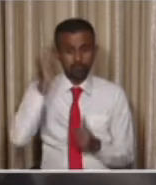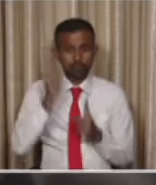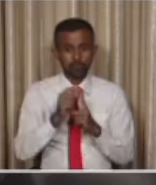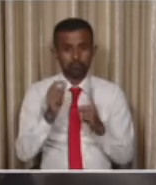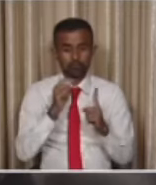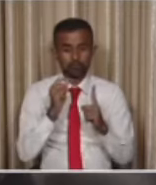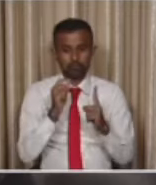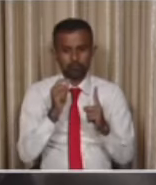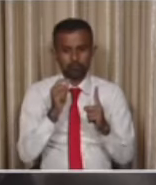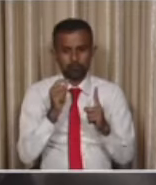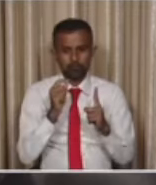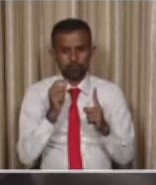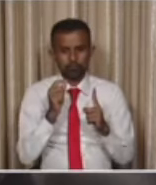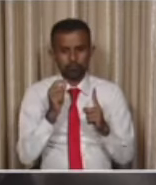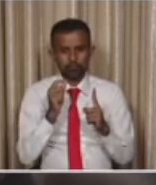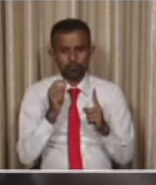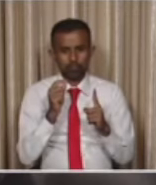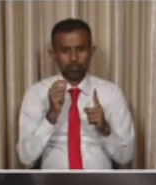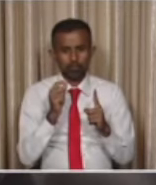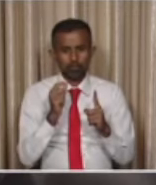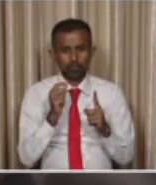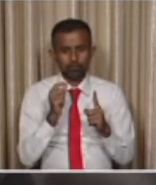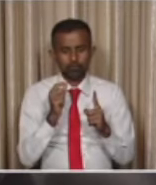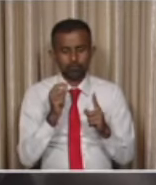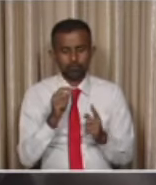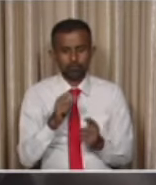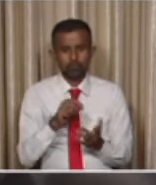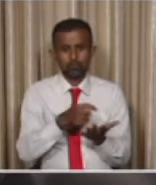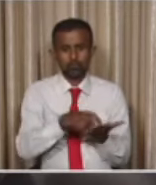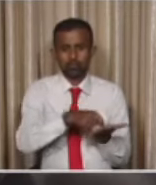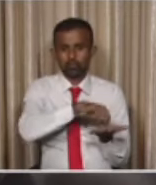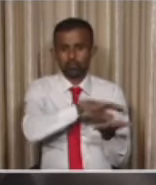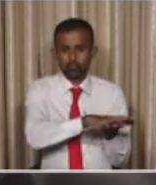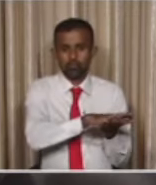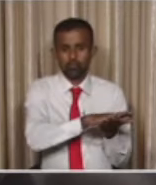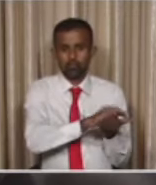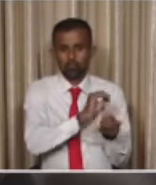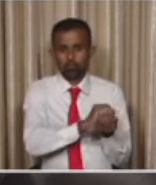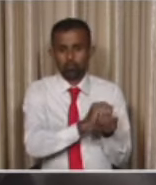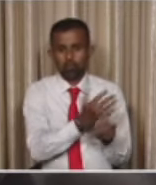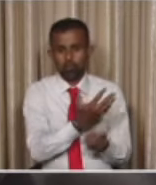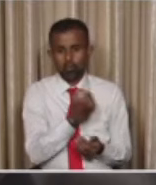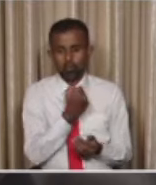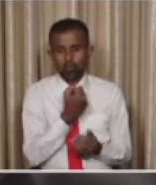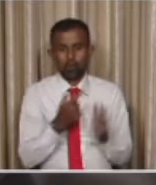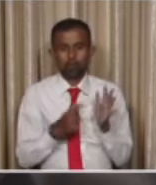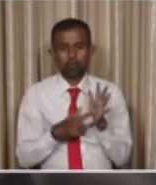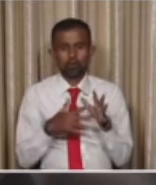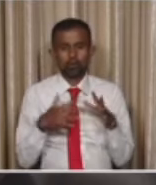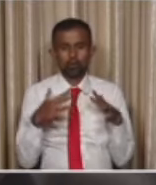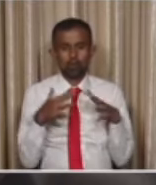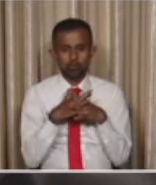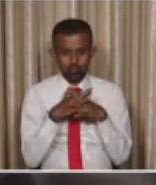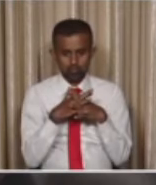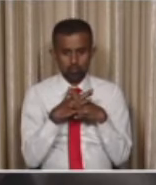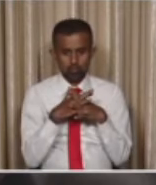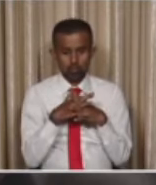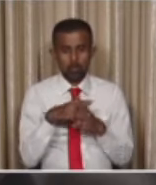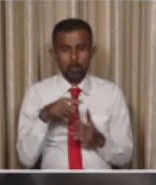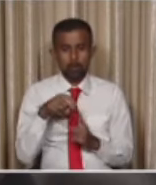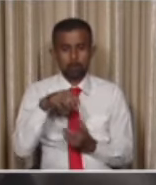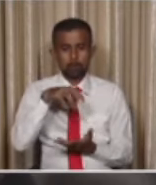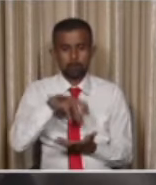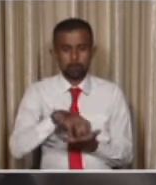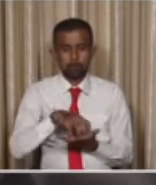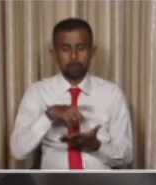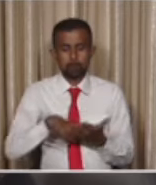block that had been created by the amendment that was brought in 2017 to the Provincial Council Elections Act.